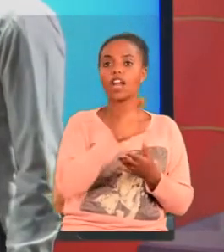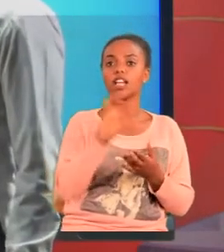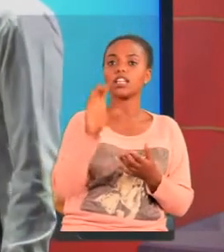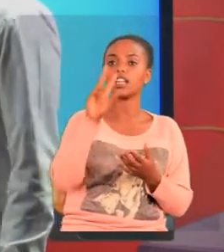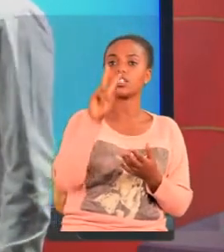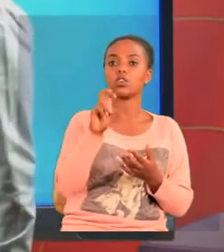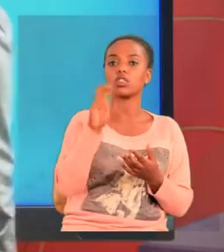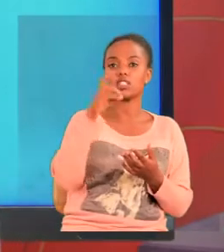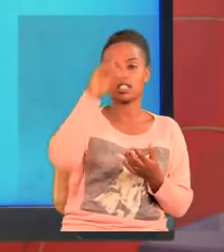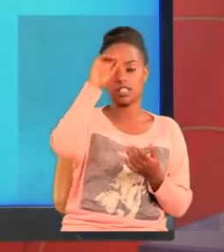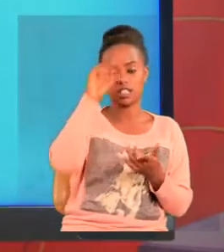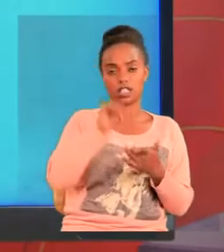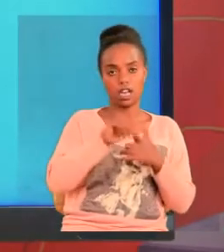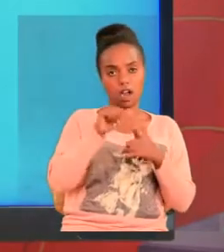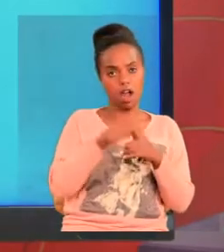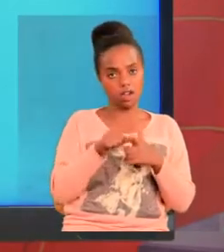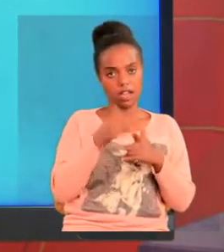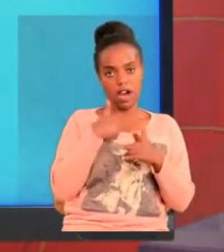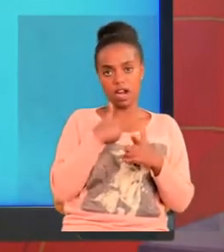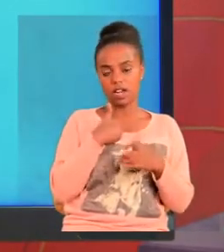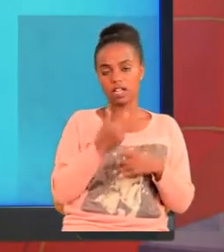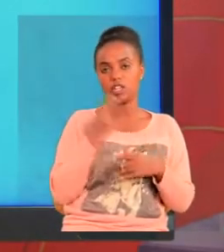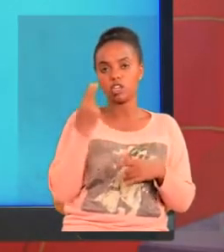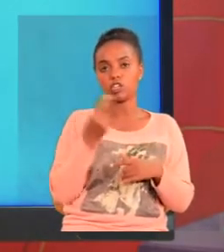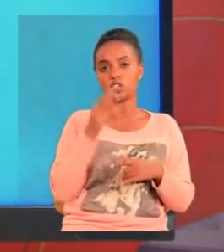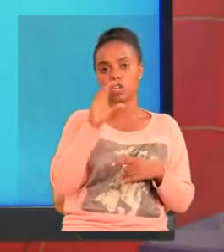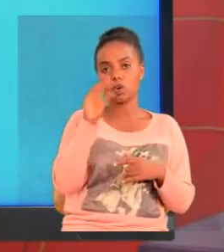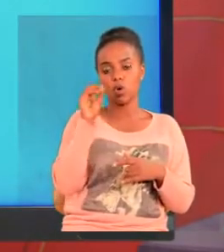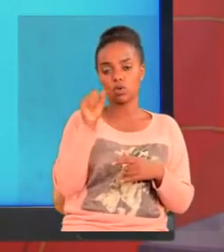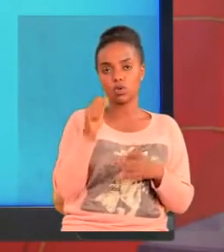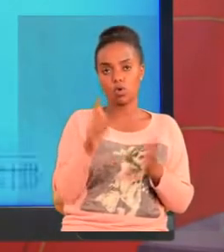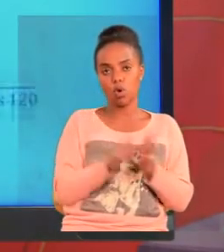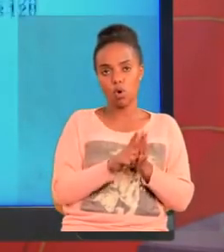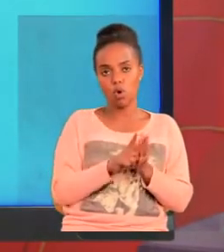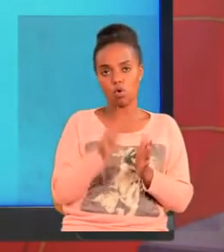120 degree. Applying cosine law, you will have this answer.